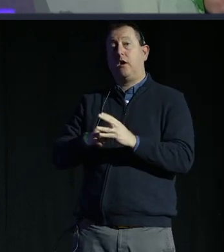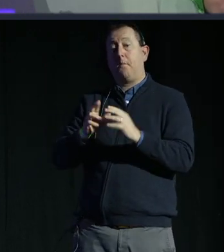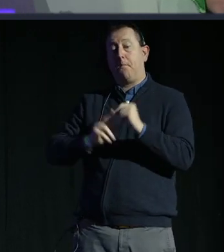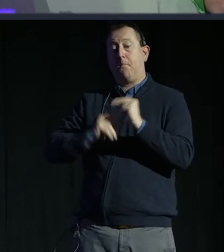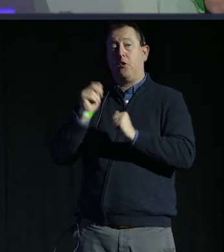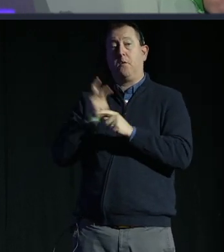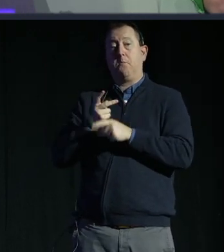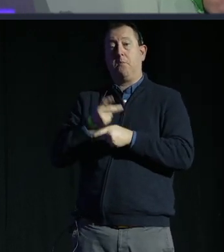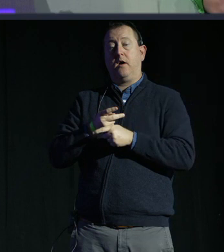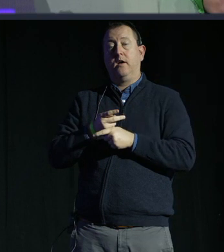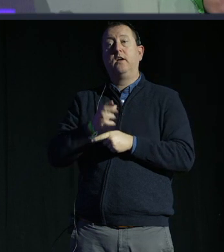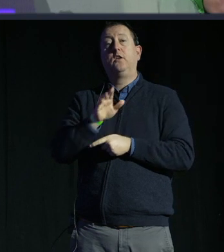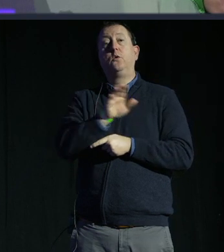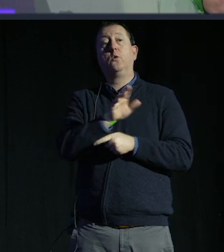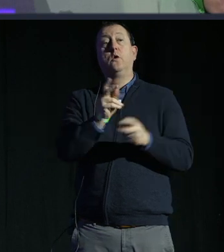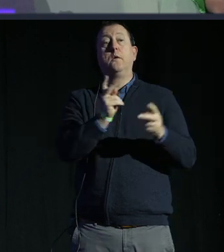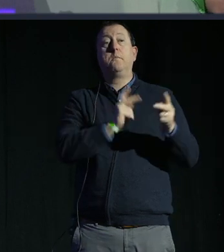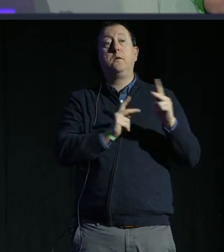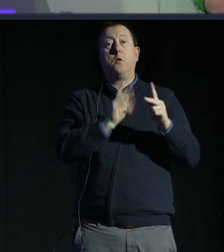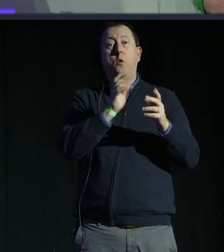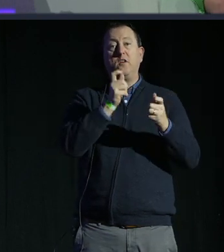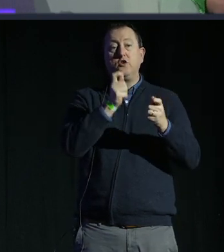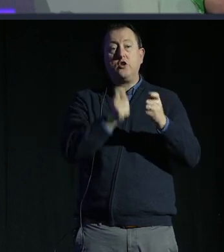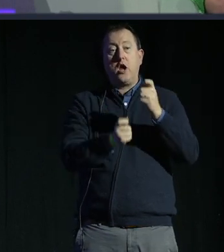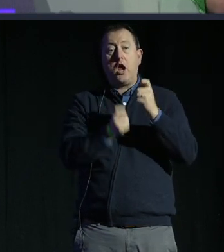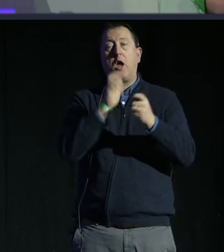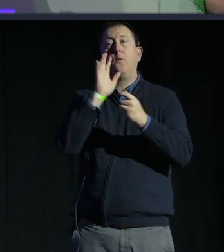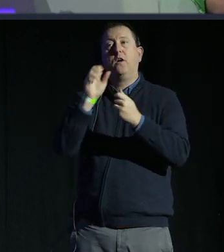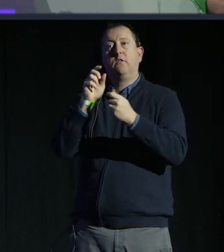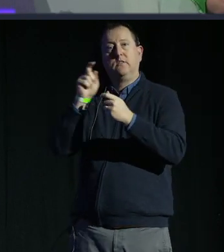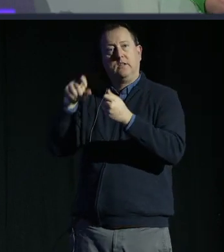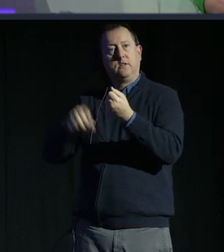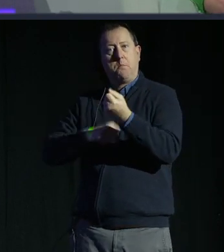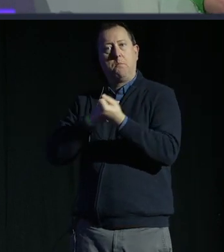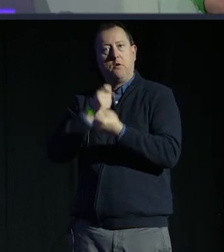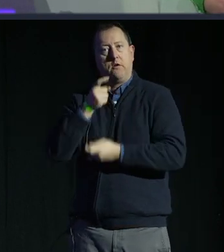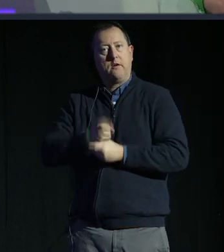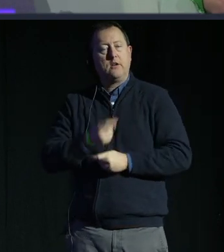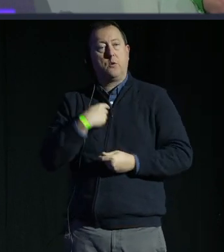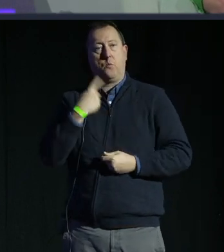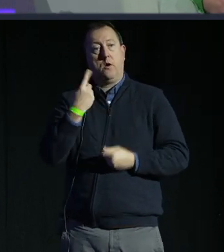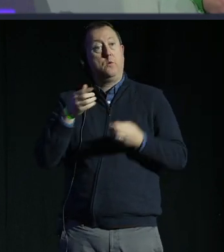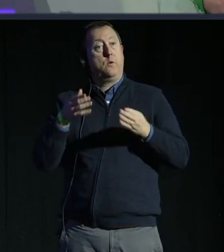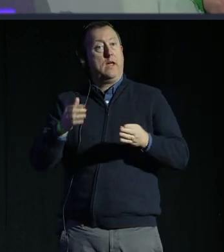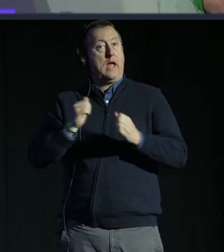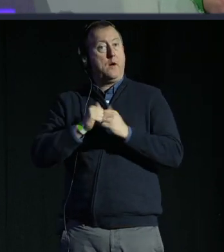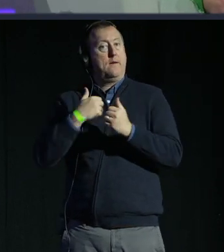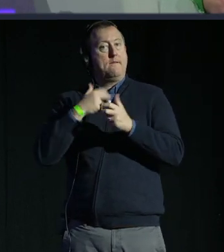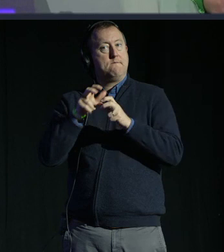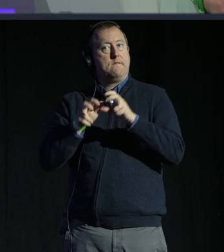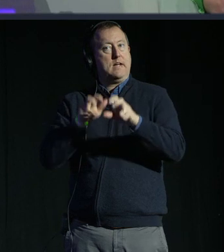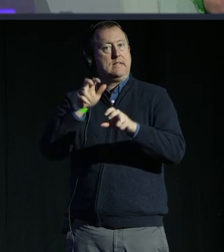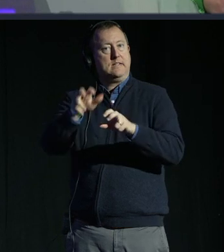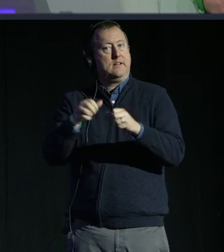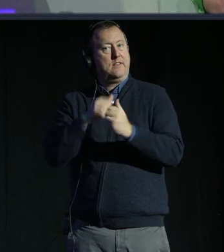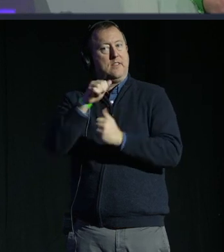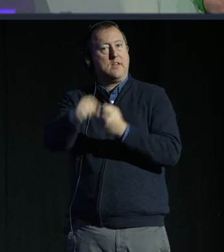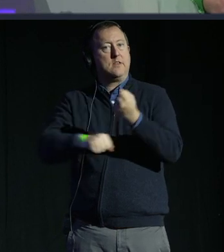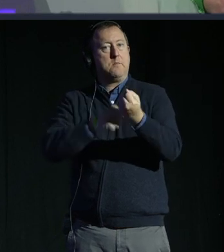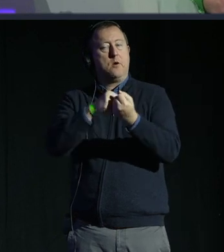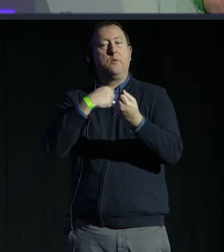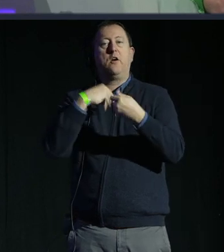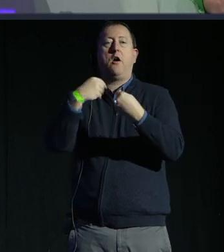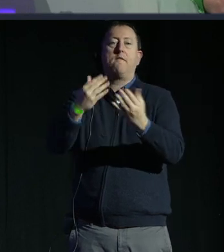people going through a change, and you need the support. And so one of the ways that we have invested in giving you that support is by offering